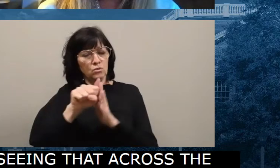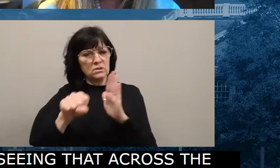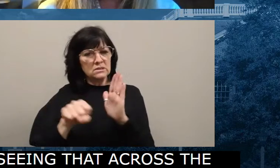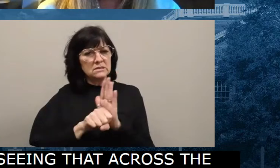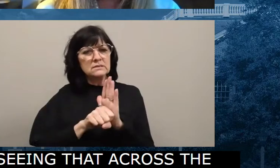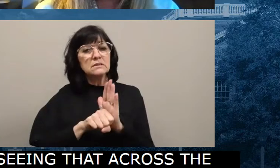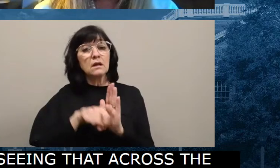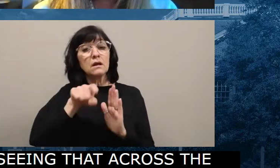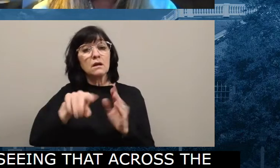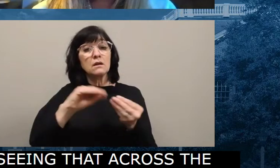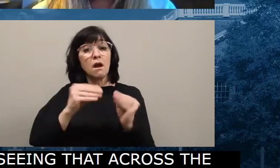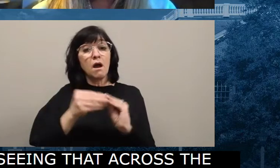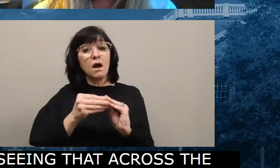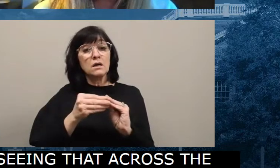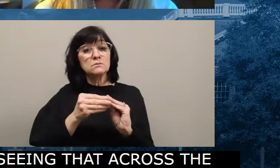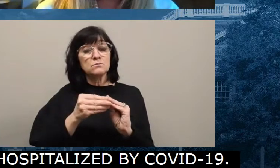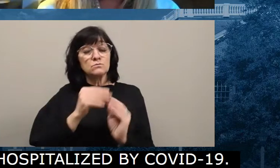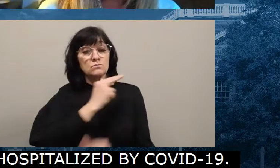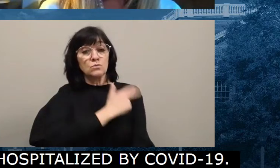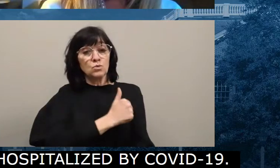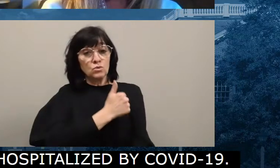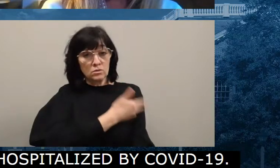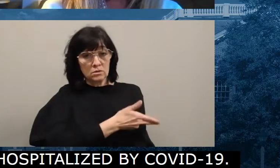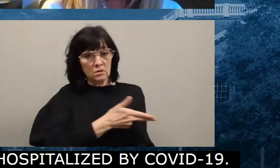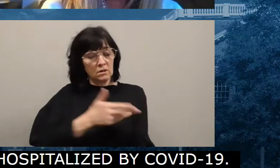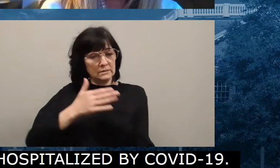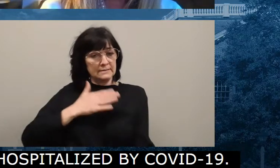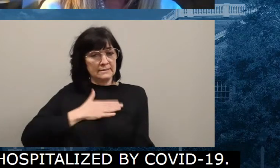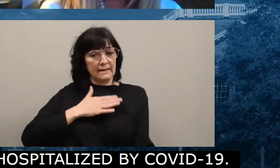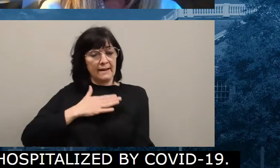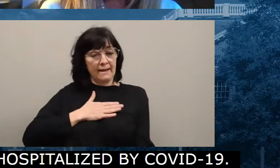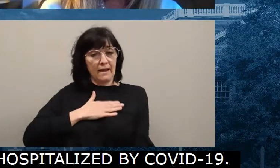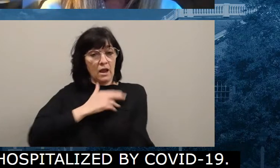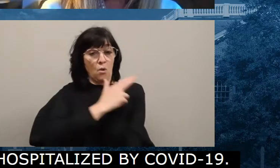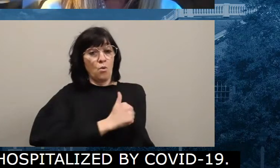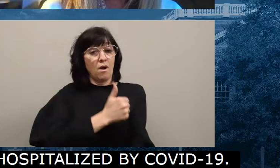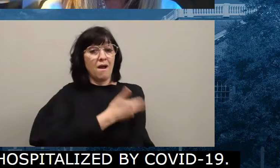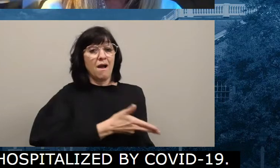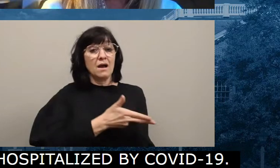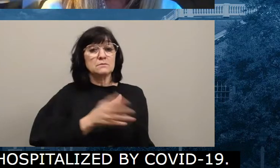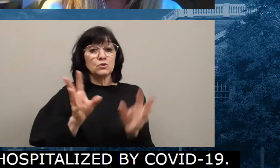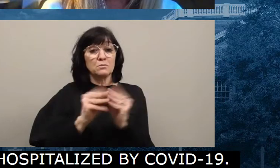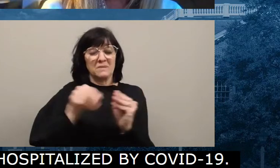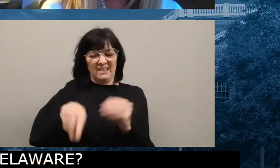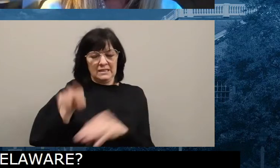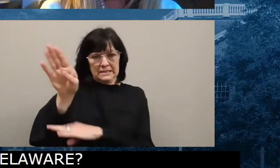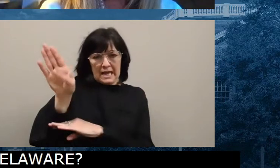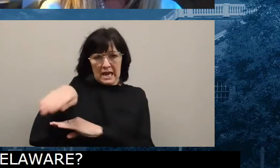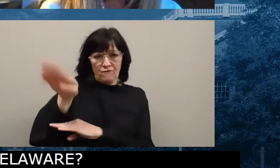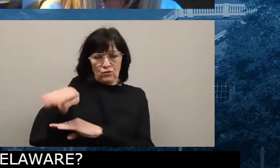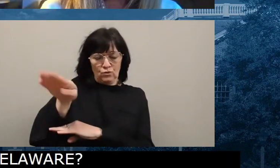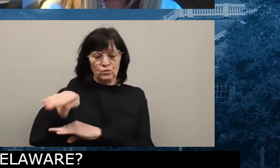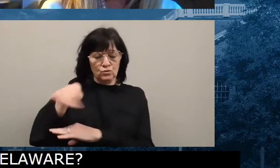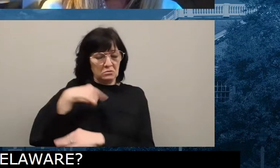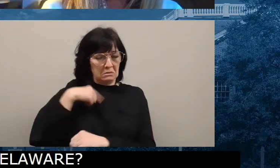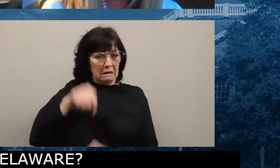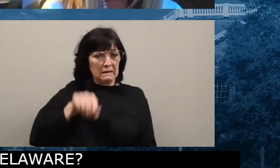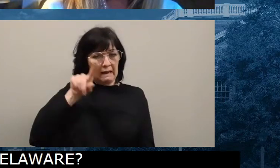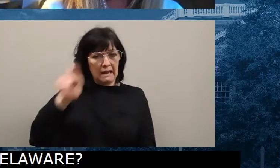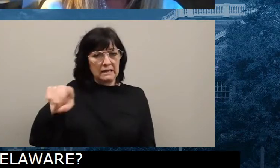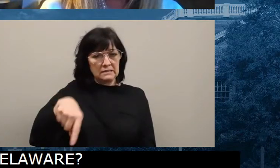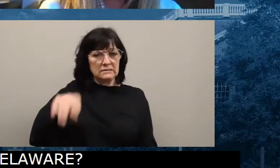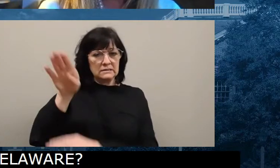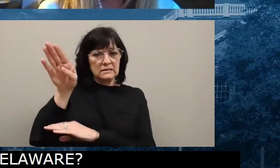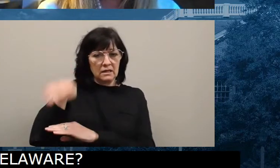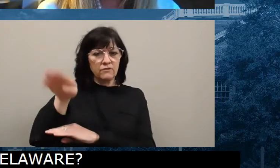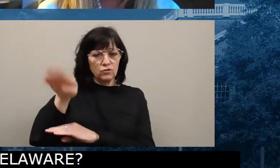we do have our call with the hospitals this afternoon, and that's a question that we're able to find out directly from the hospitals. What are the